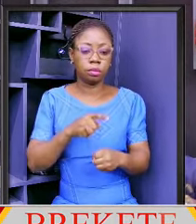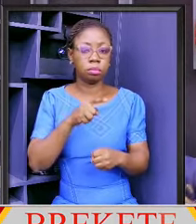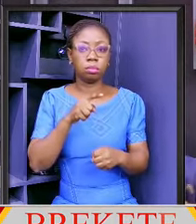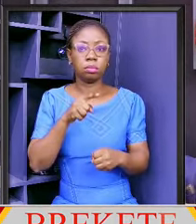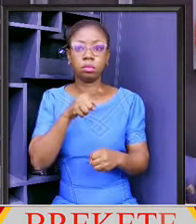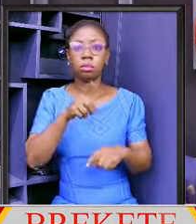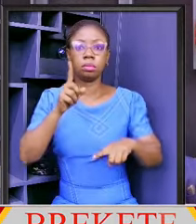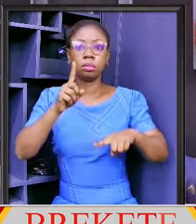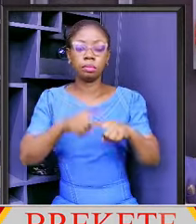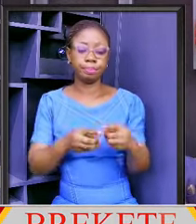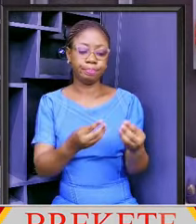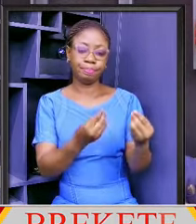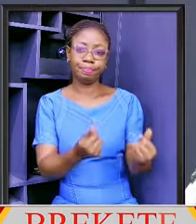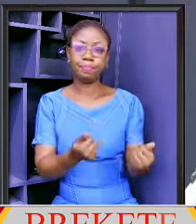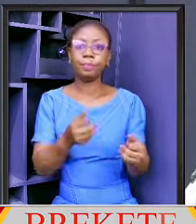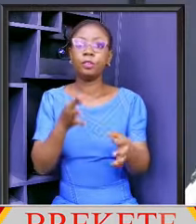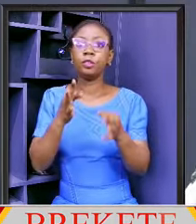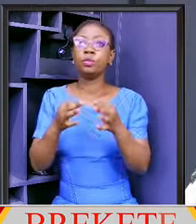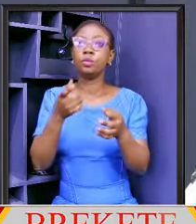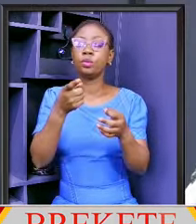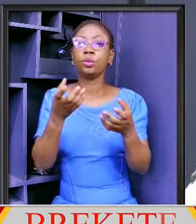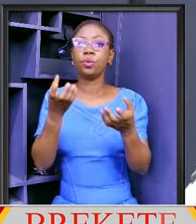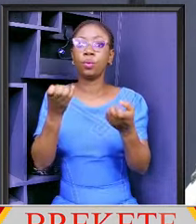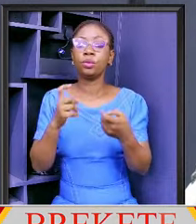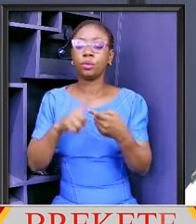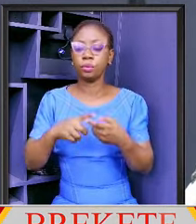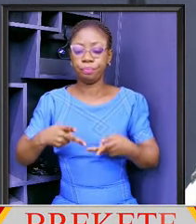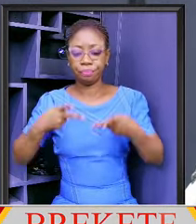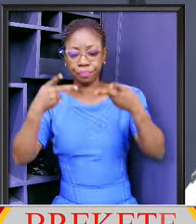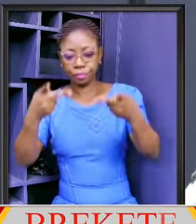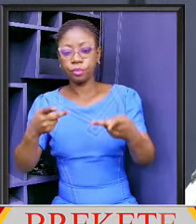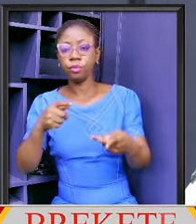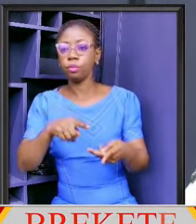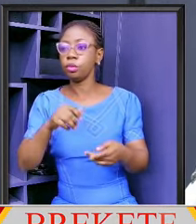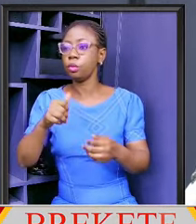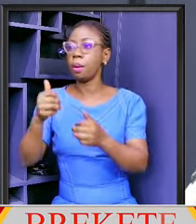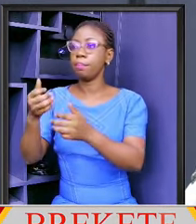You won't go visit her, you must borrow your megad cloth.